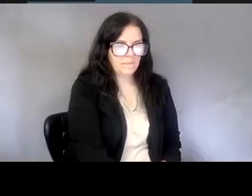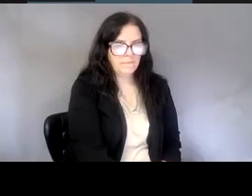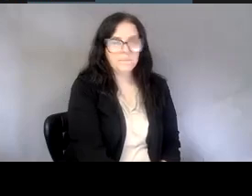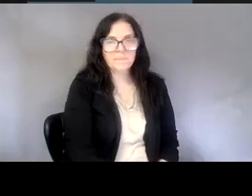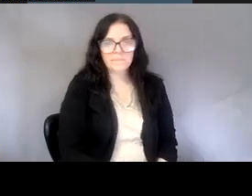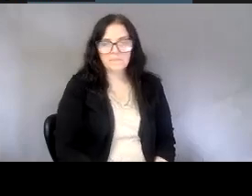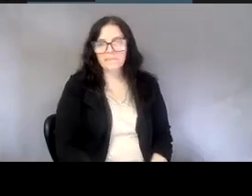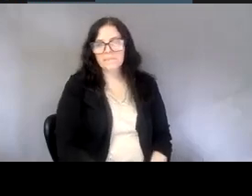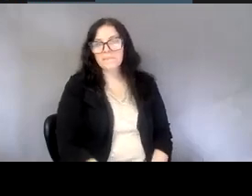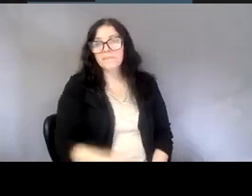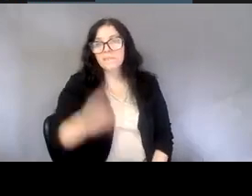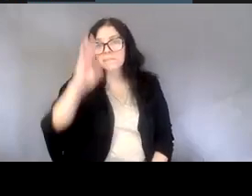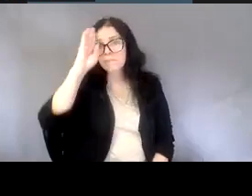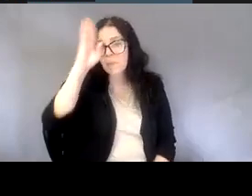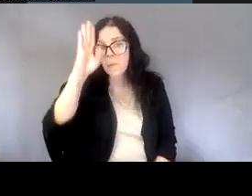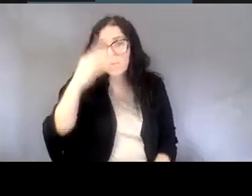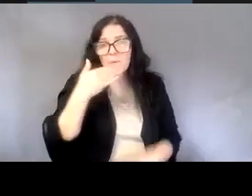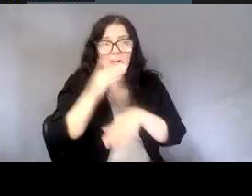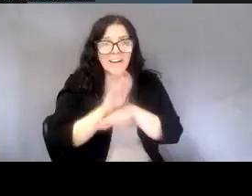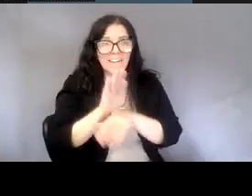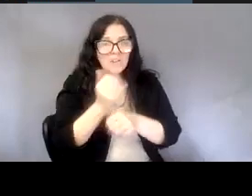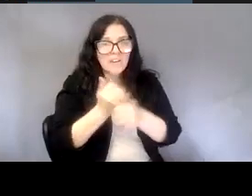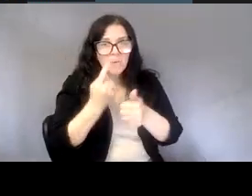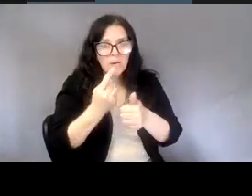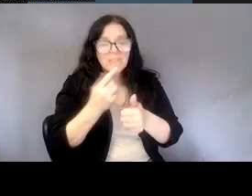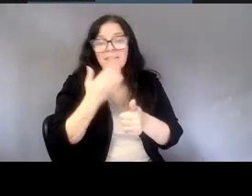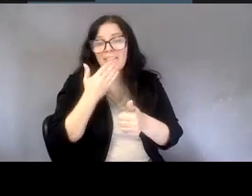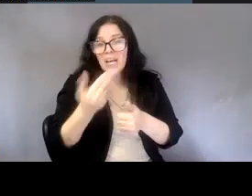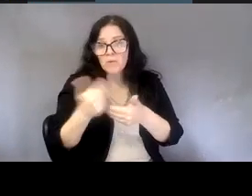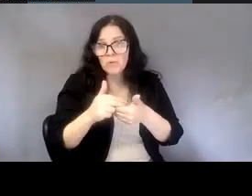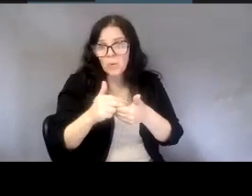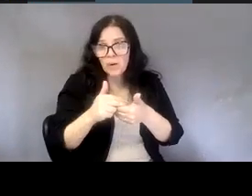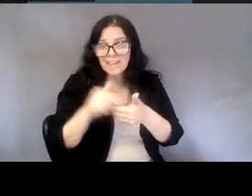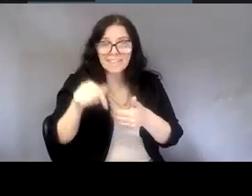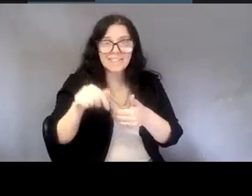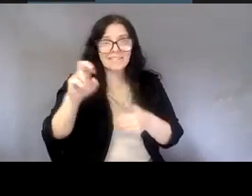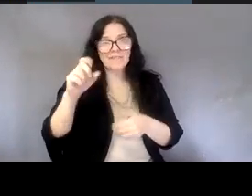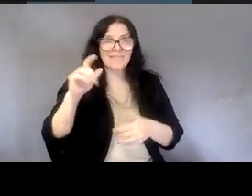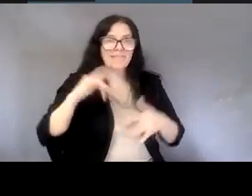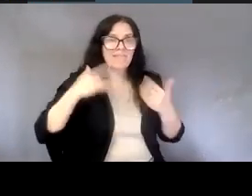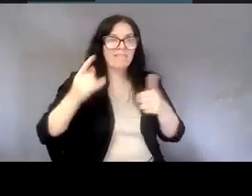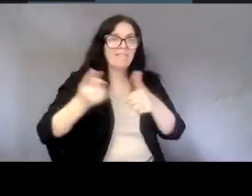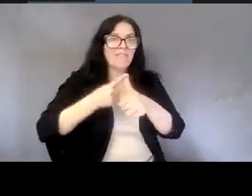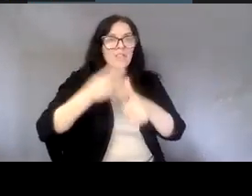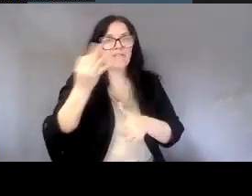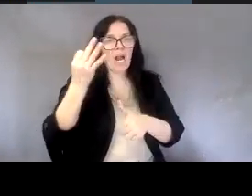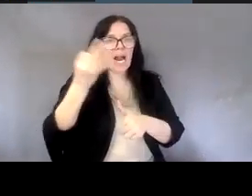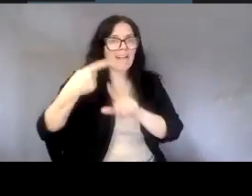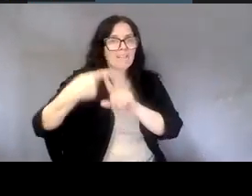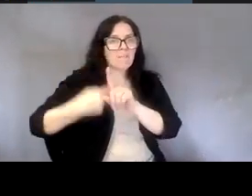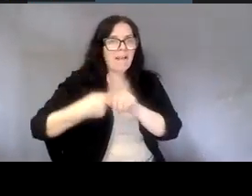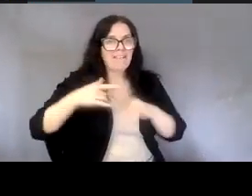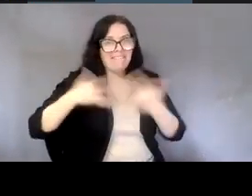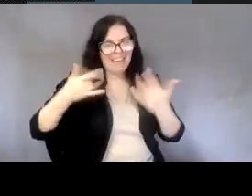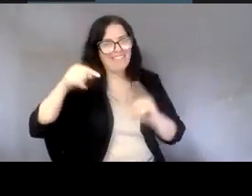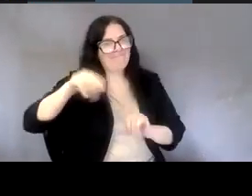Okay. Hello. Good afternoon, everyone. Thank you for joining us on our first Friday event in May. Our